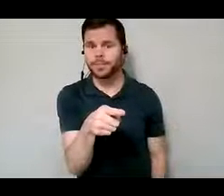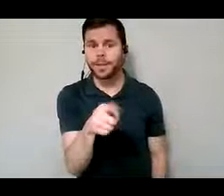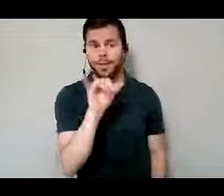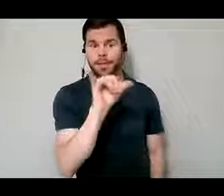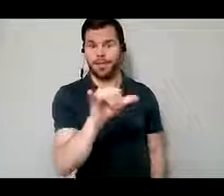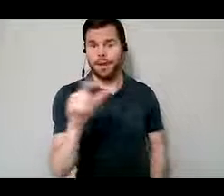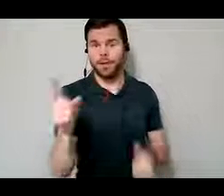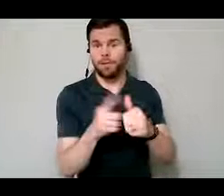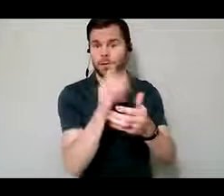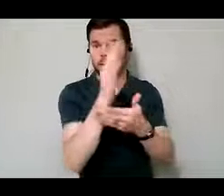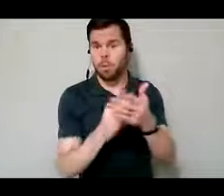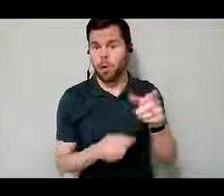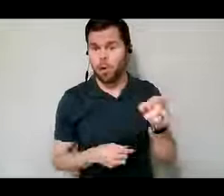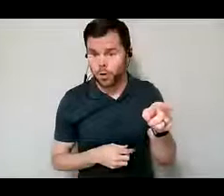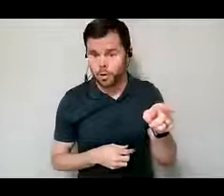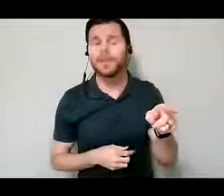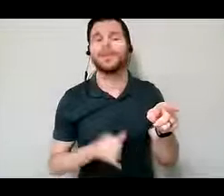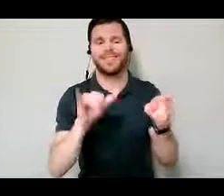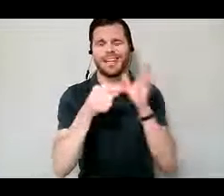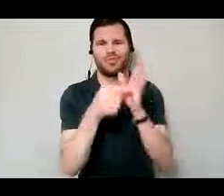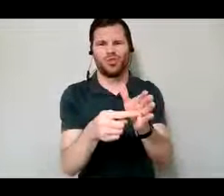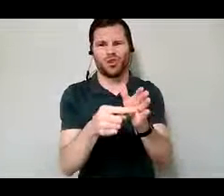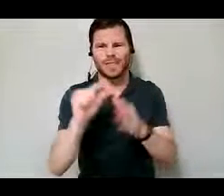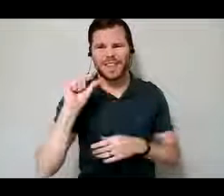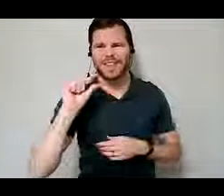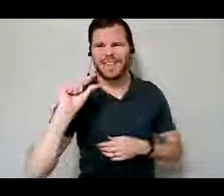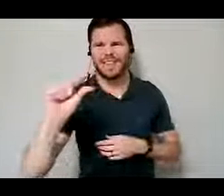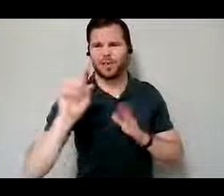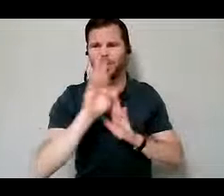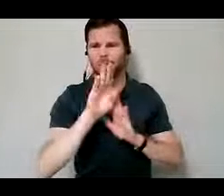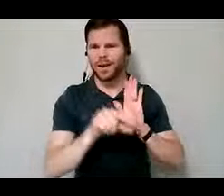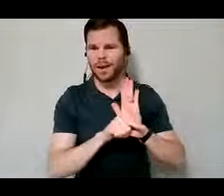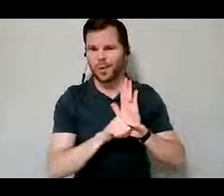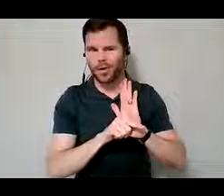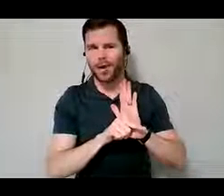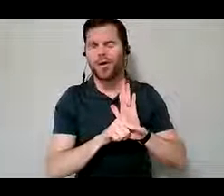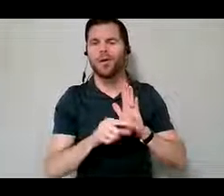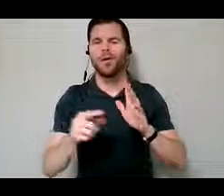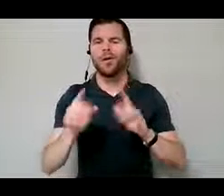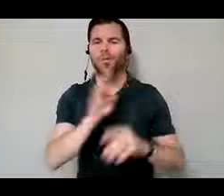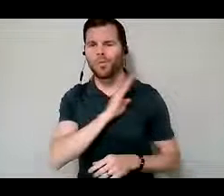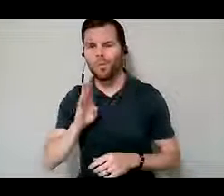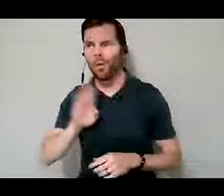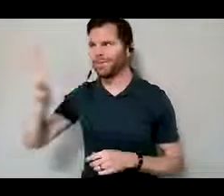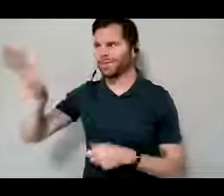to be showing you just a tiny bit of the background, some of the work that the board has done to make all